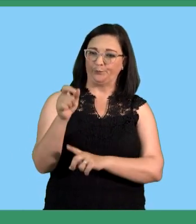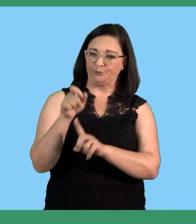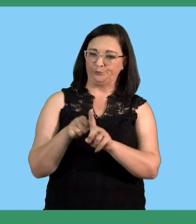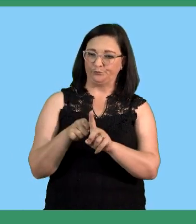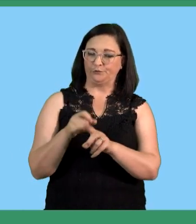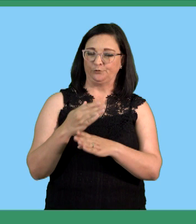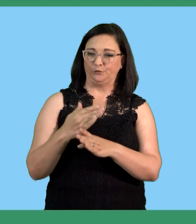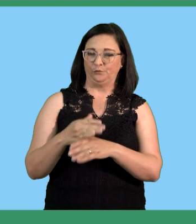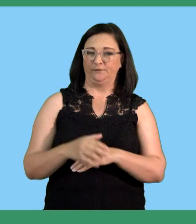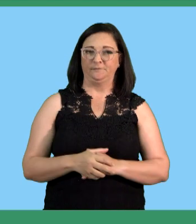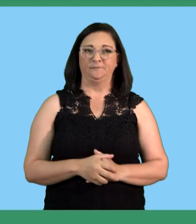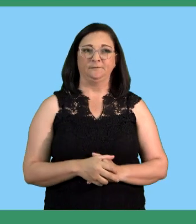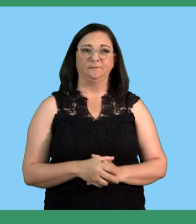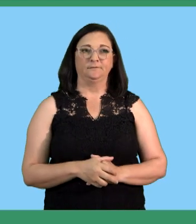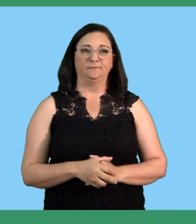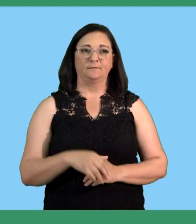employee